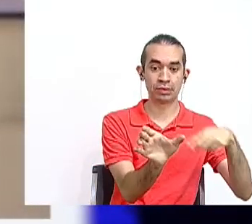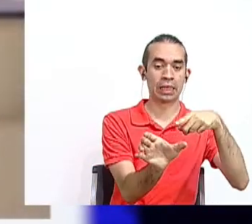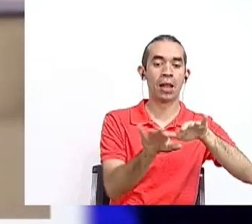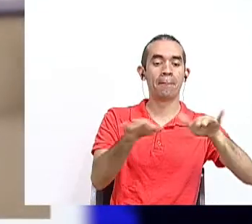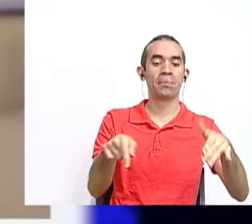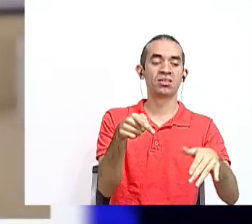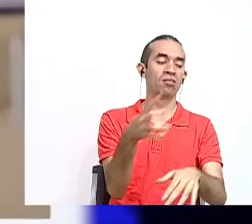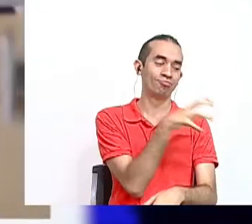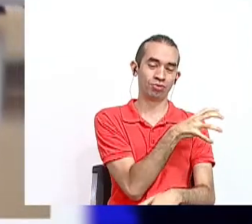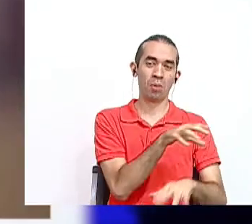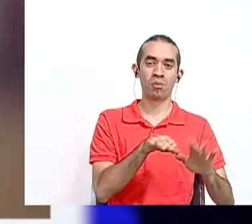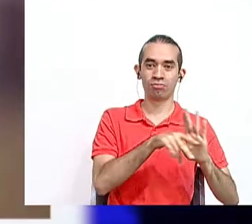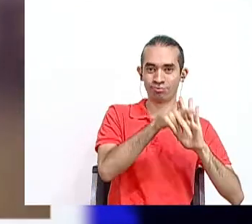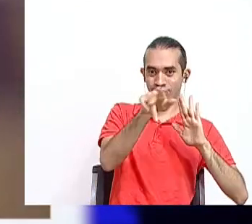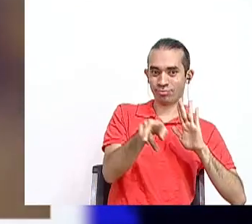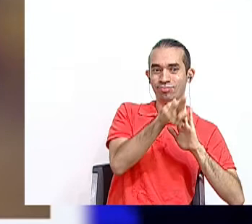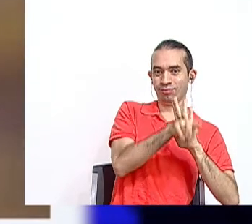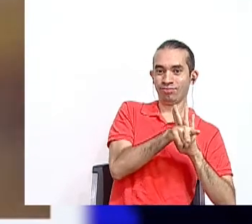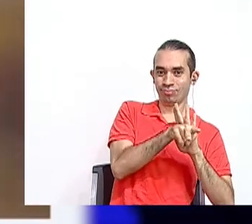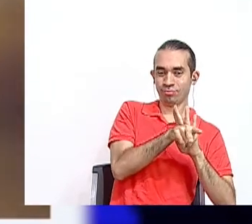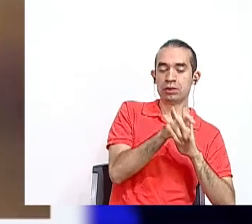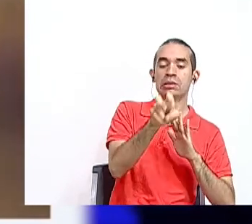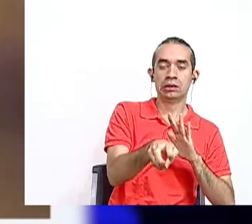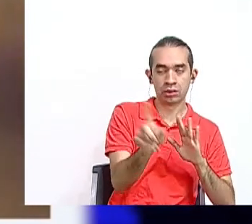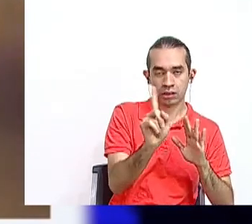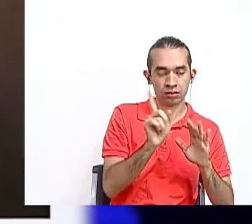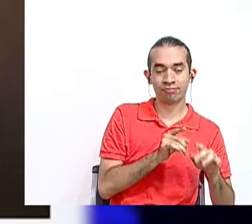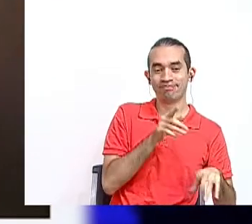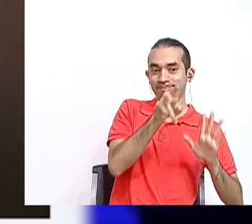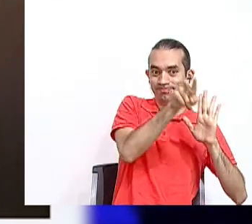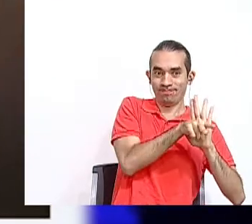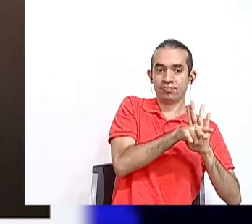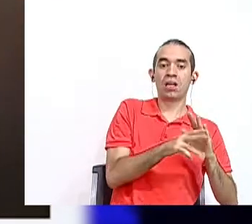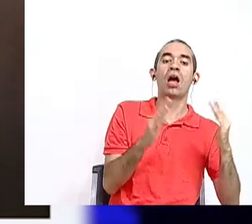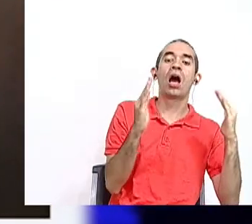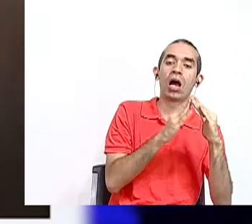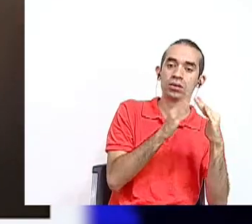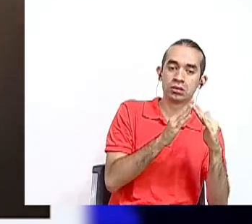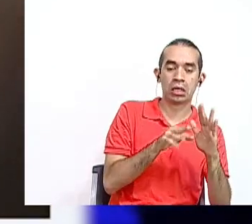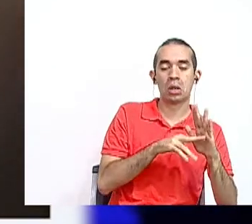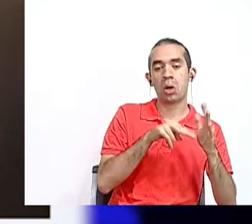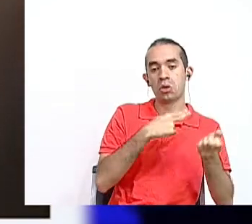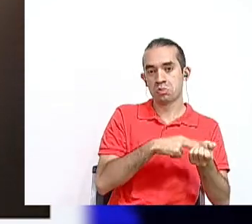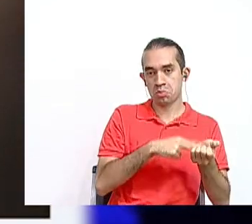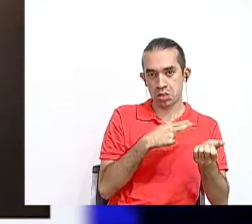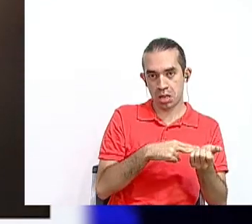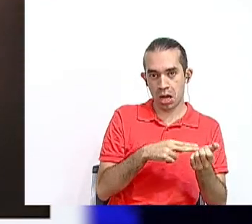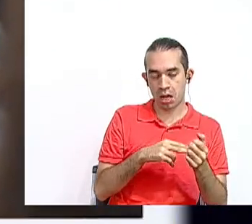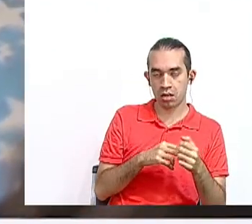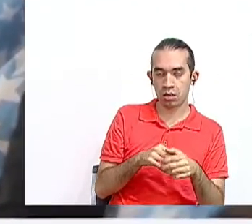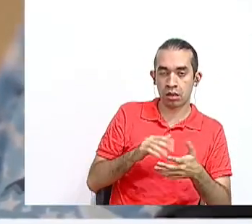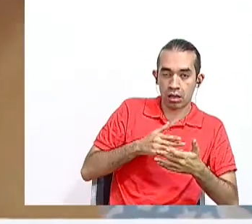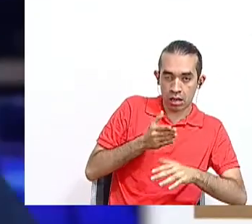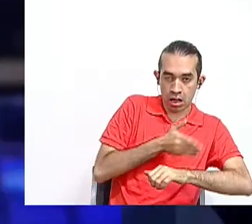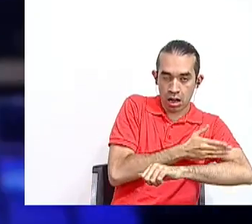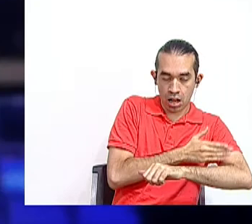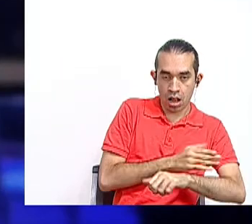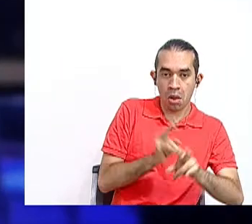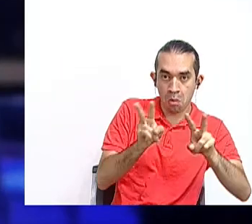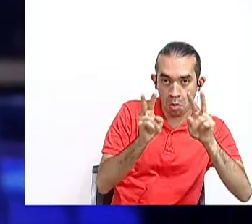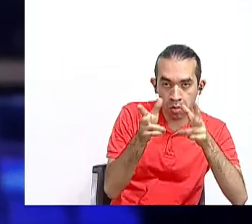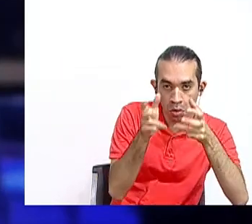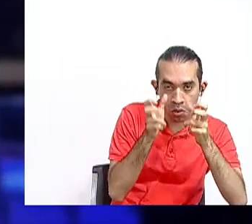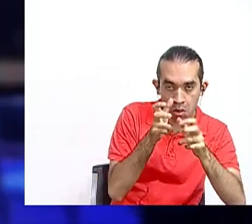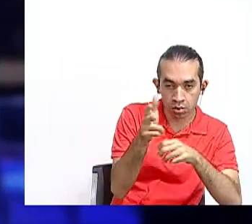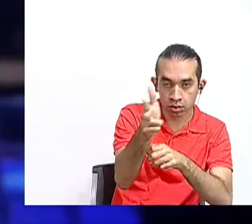child usually sits. From home or a hospital bed, the recovering child can also participate in class.